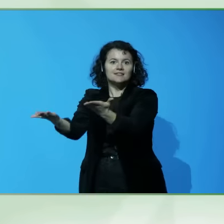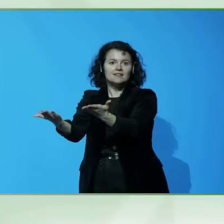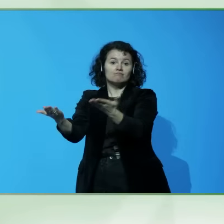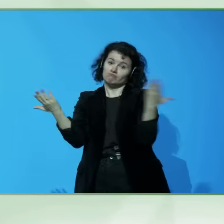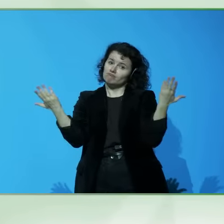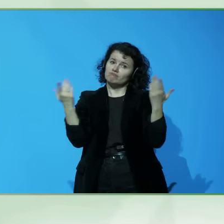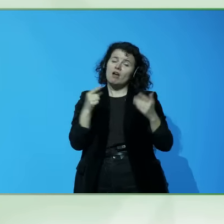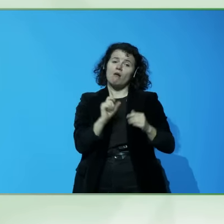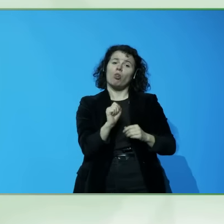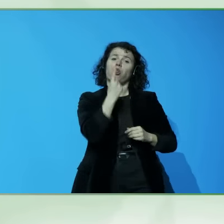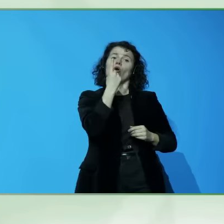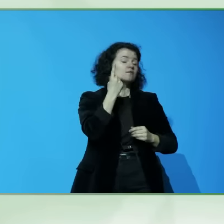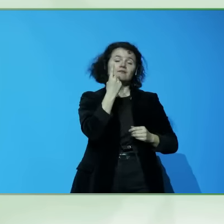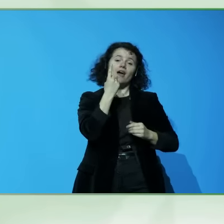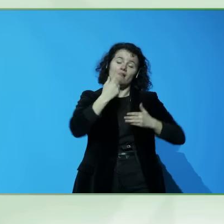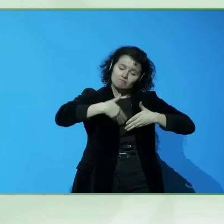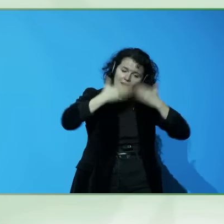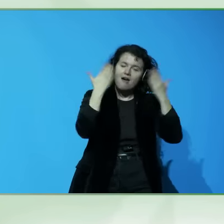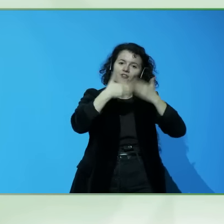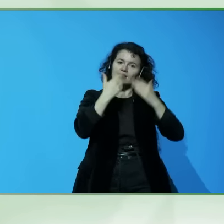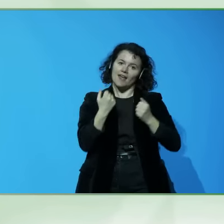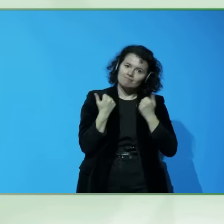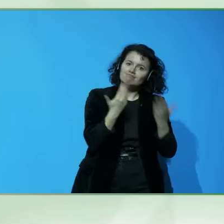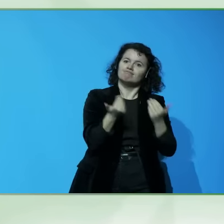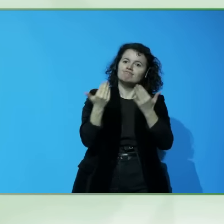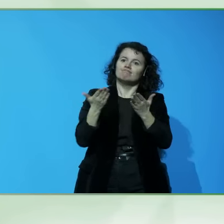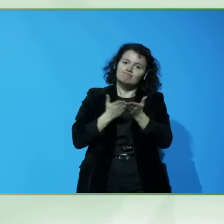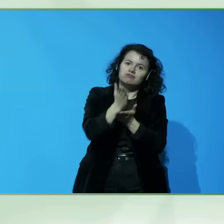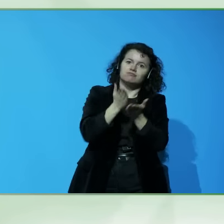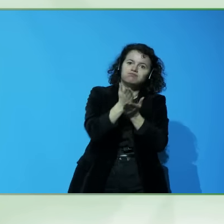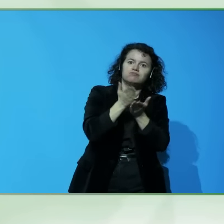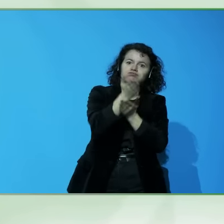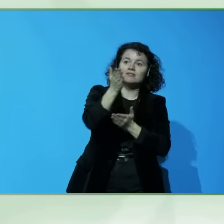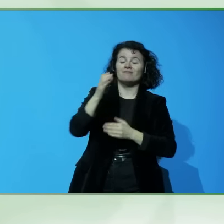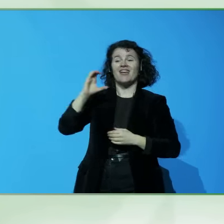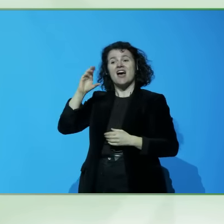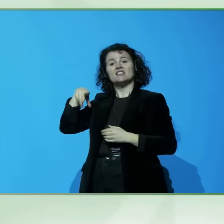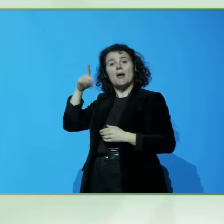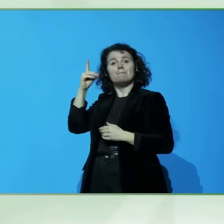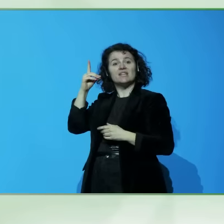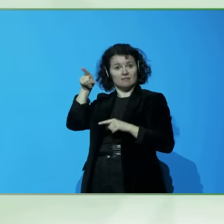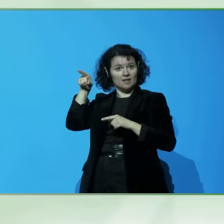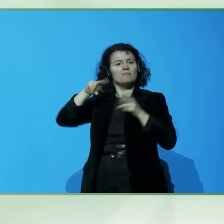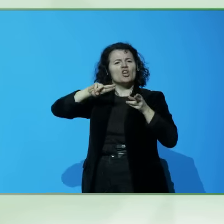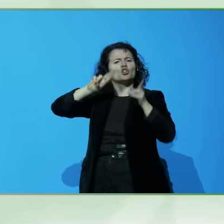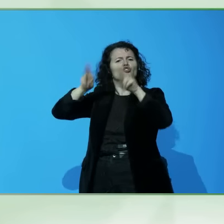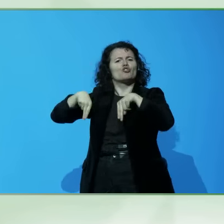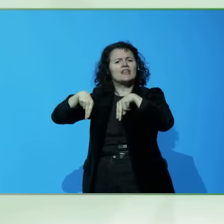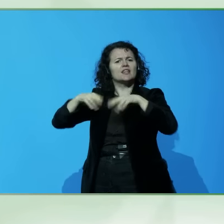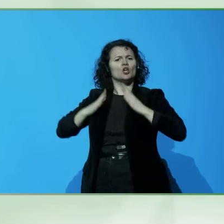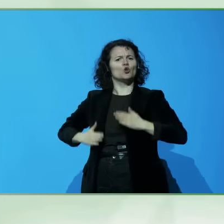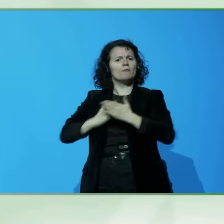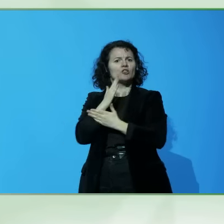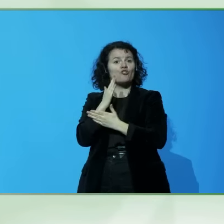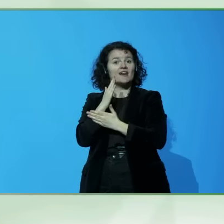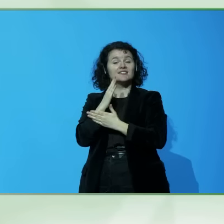Today, the convention stands as one of the most widely ratified human rights treaties in history, with 193 states